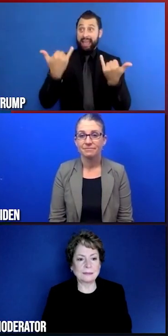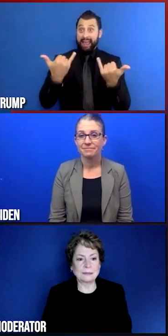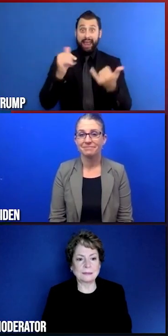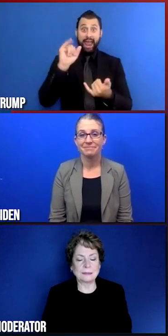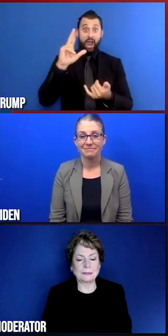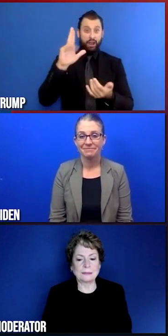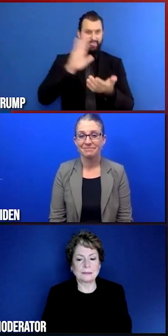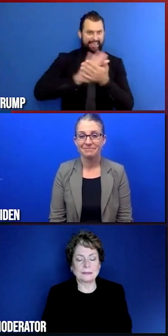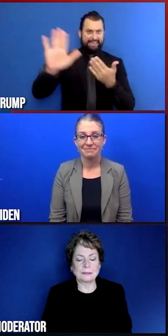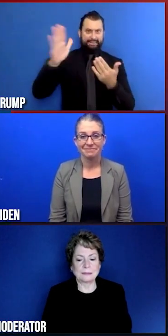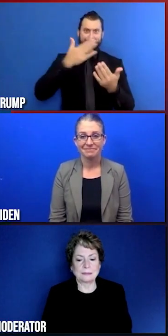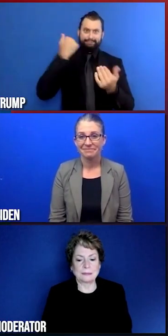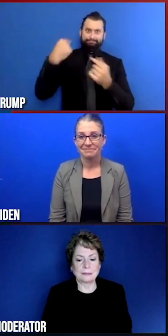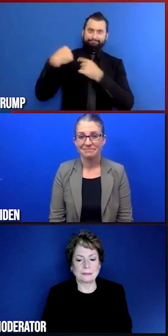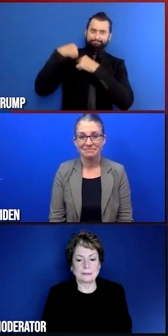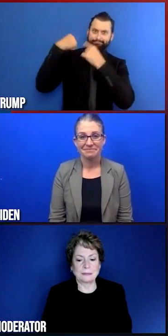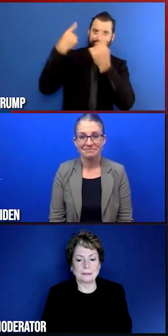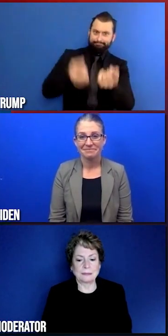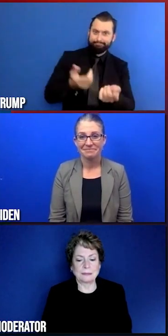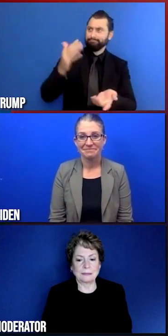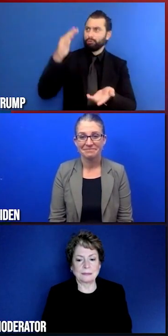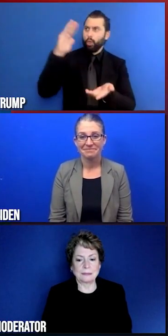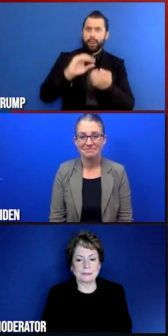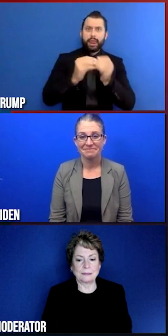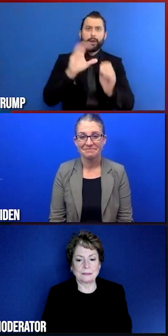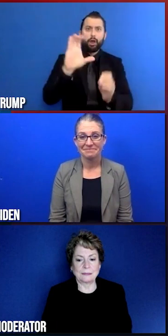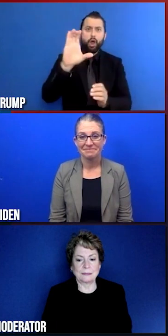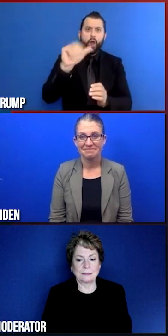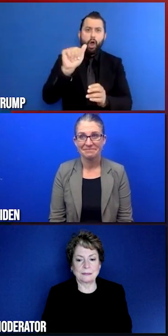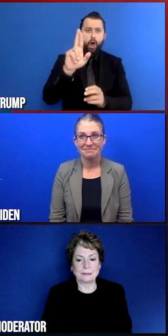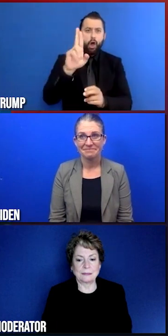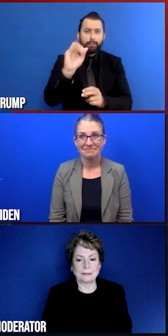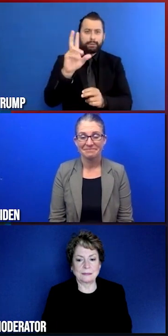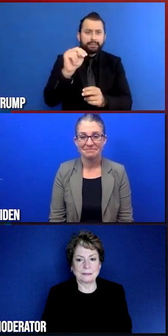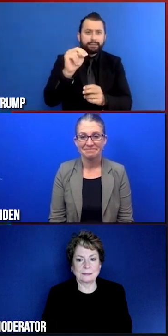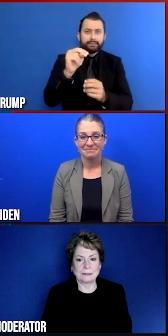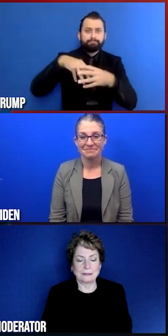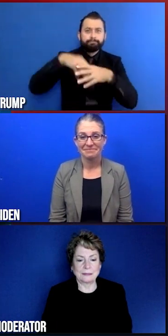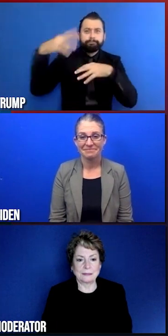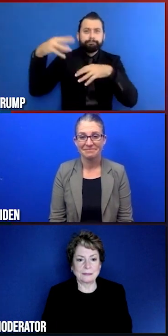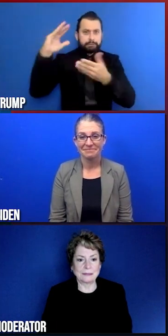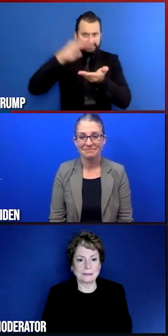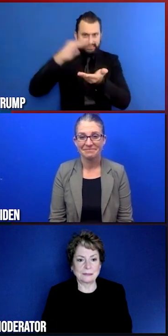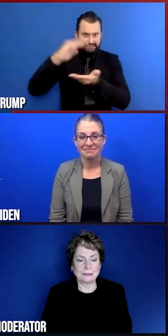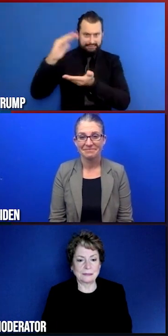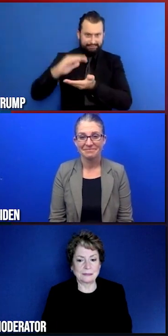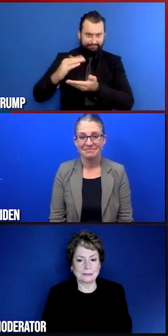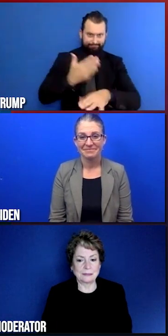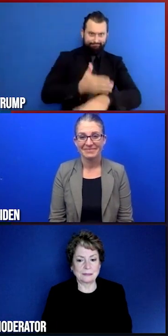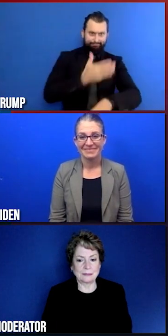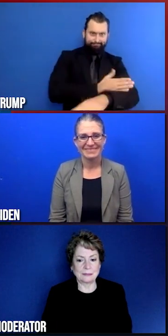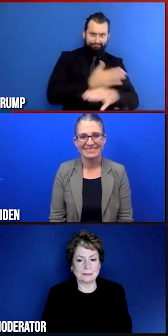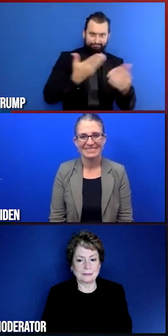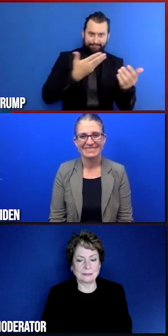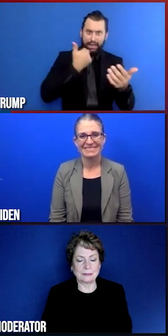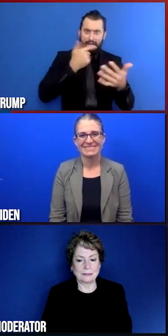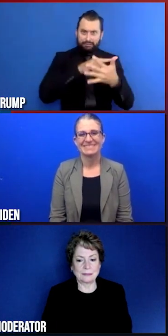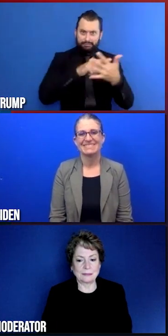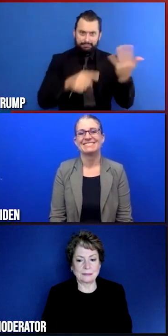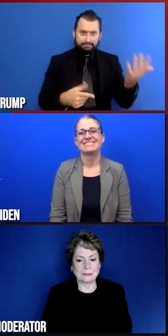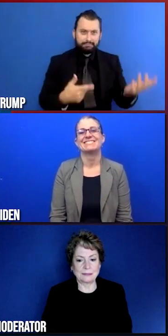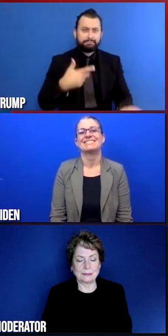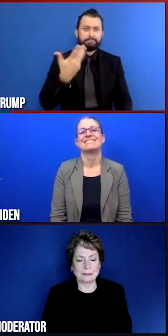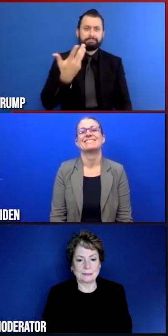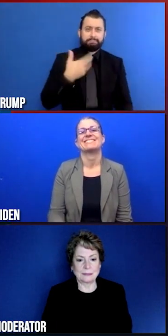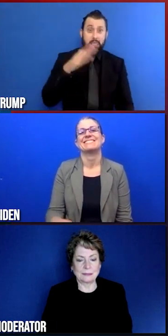Obama goes with all the time. Not Joe. I haven't heard Joe use the term because I'm not sure he knows what it represents or means, but I have heard Obama use it. And